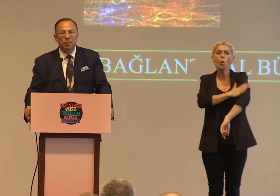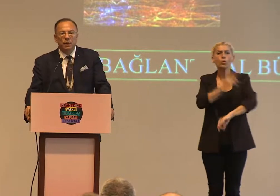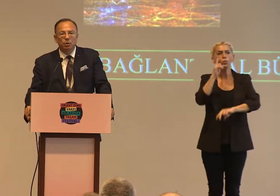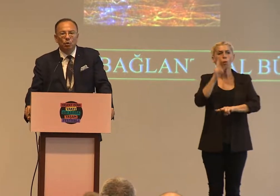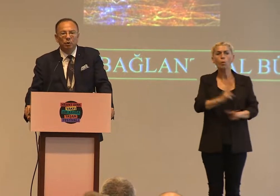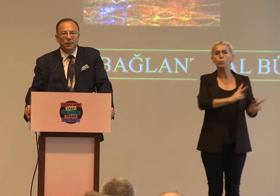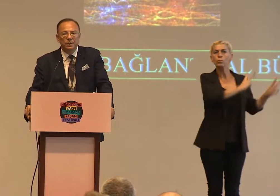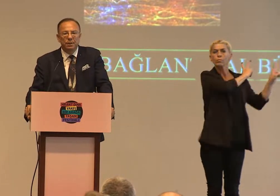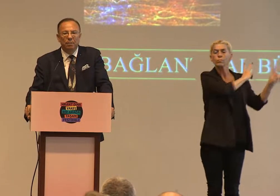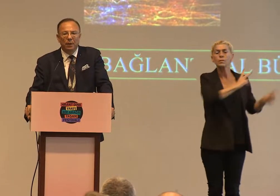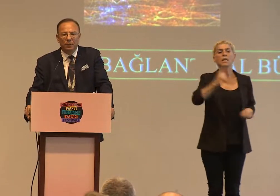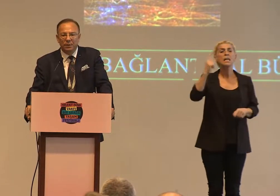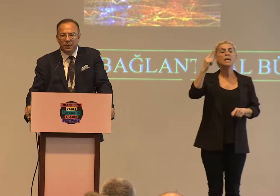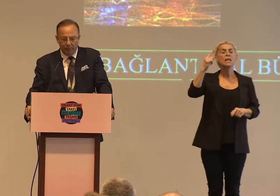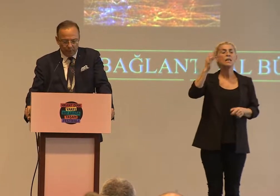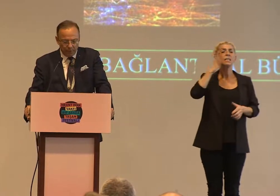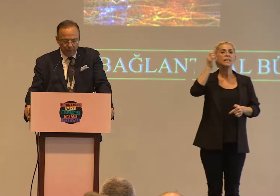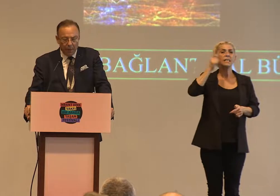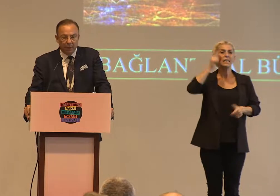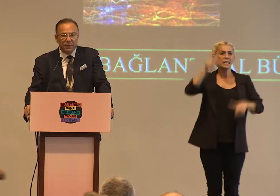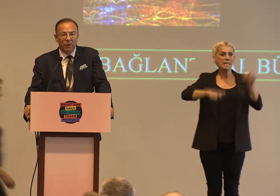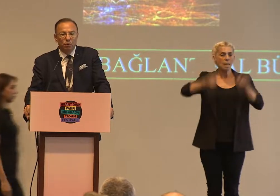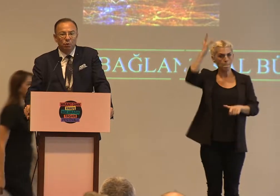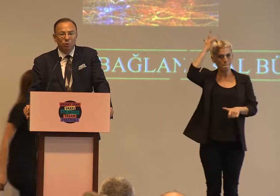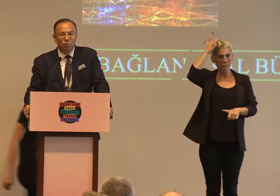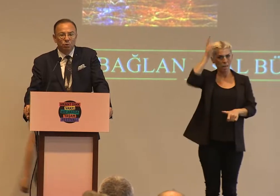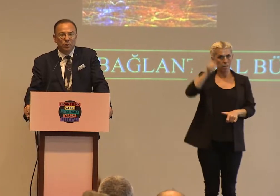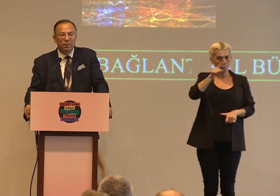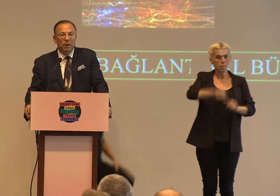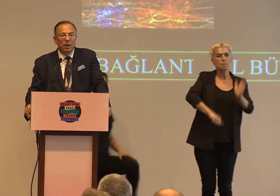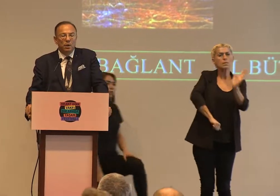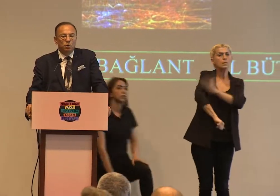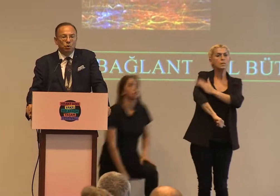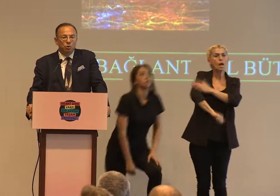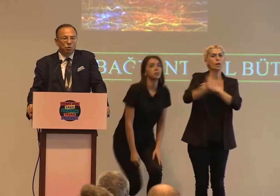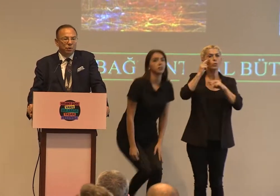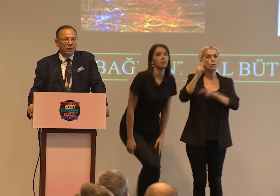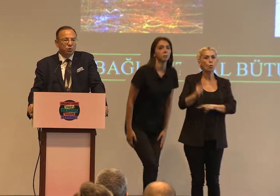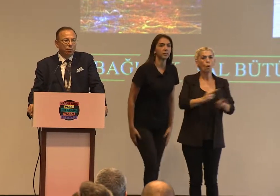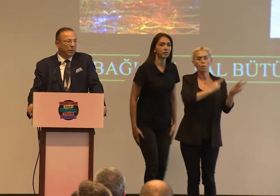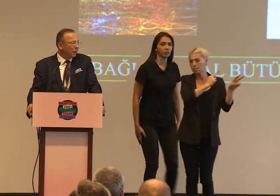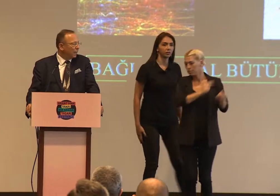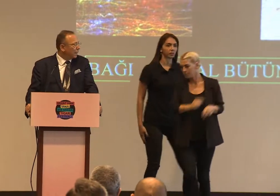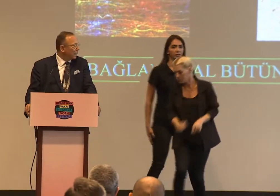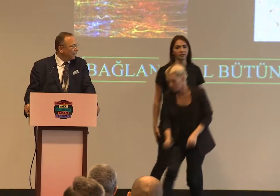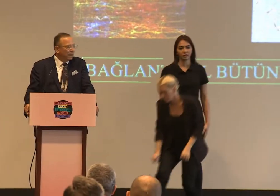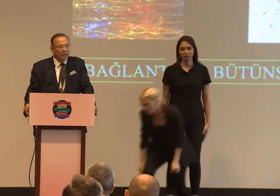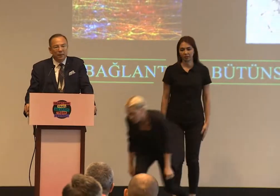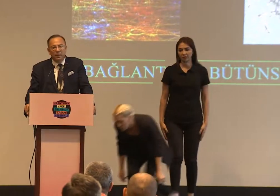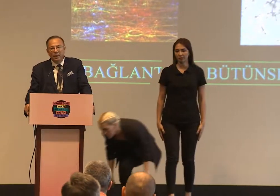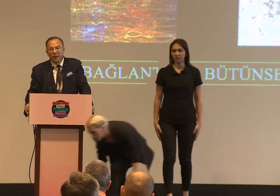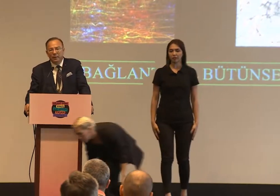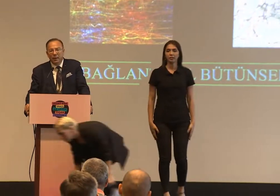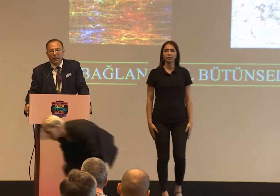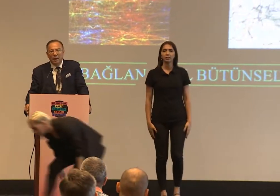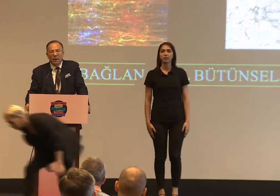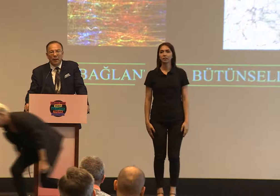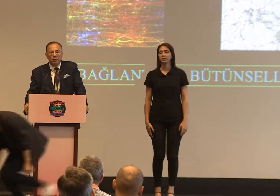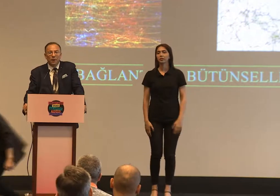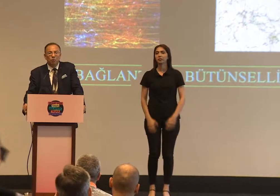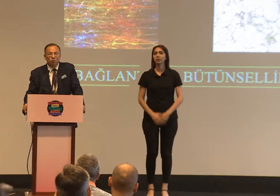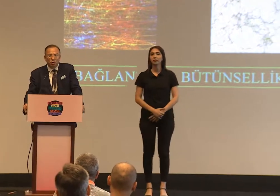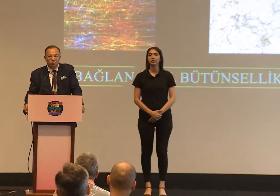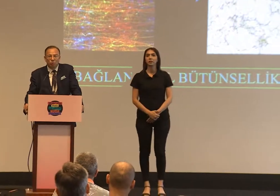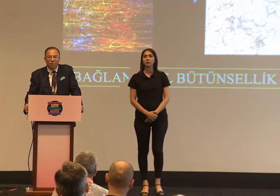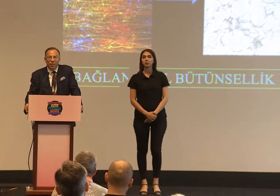and we gradually come to understand that there is this intercontact connectedness